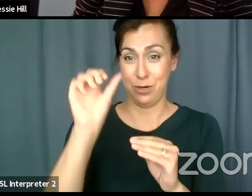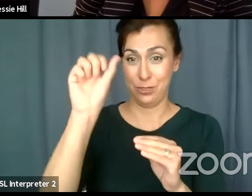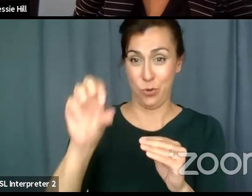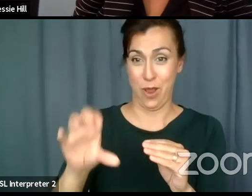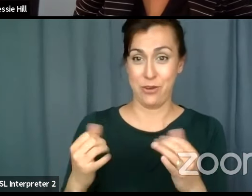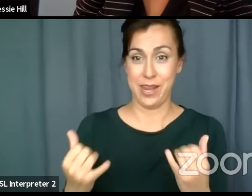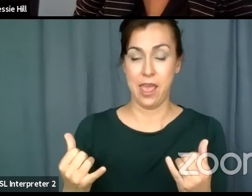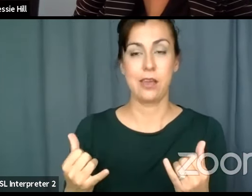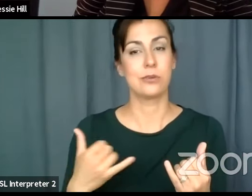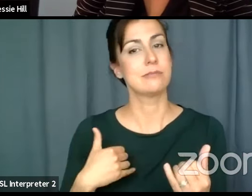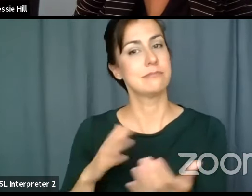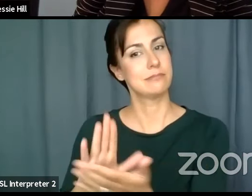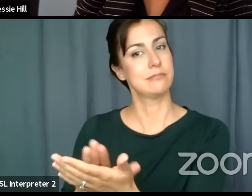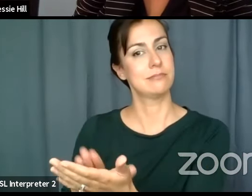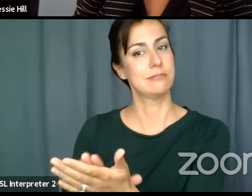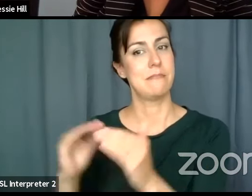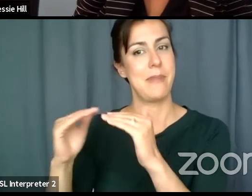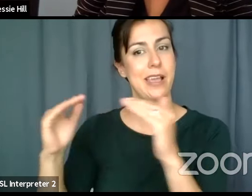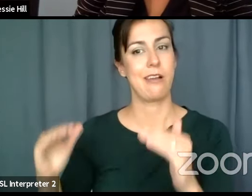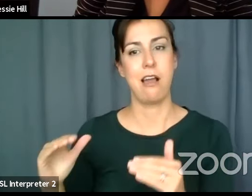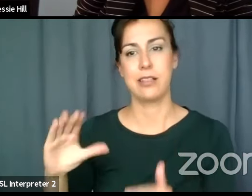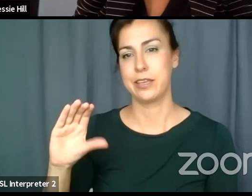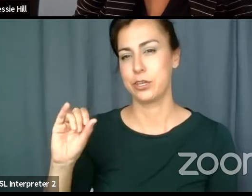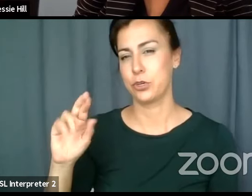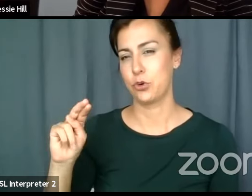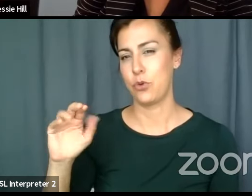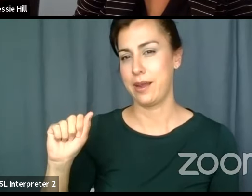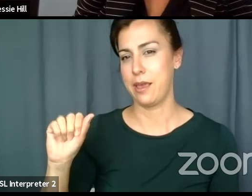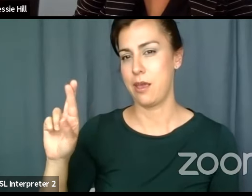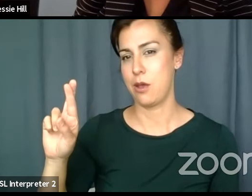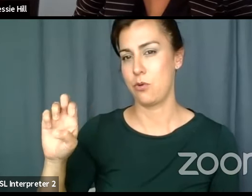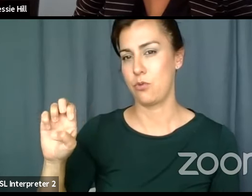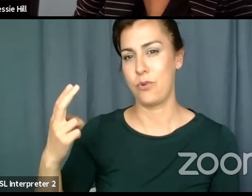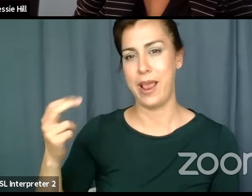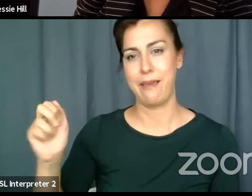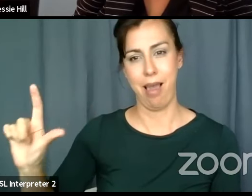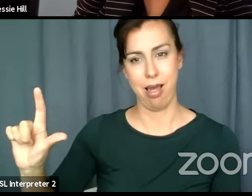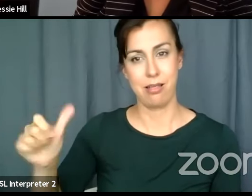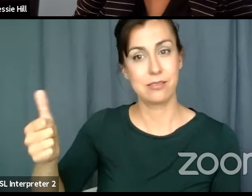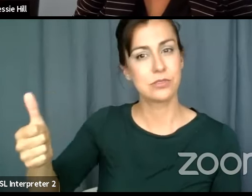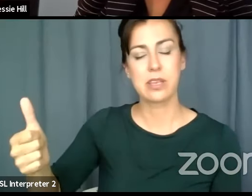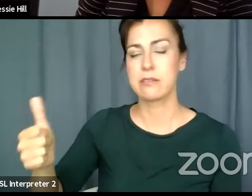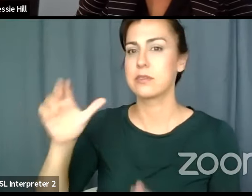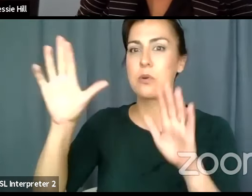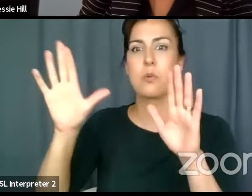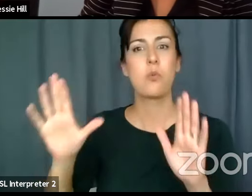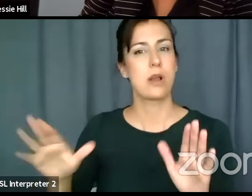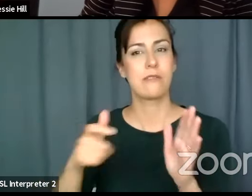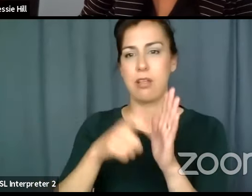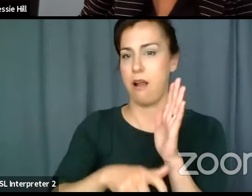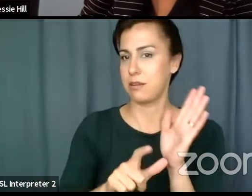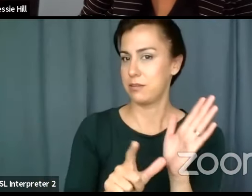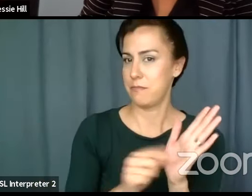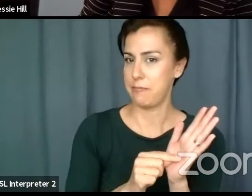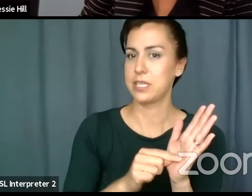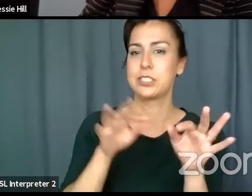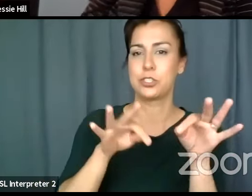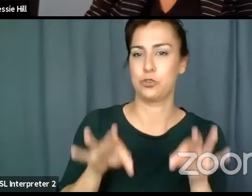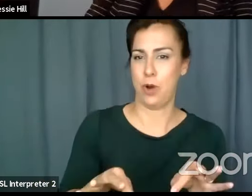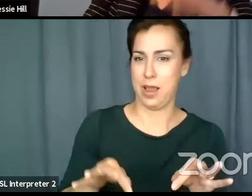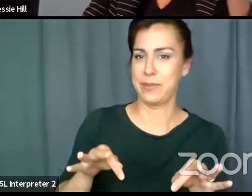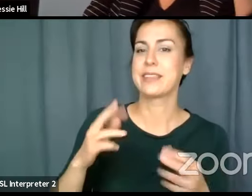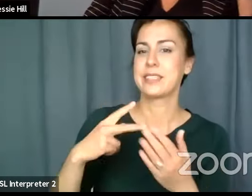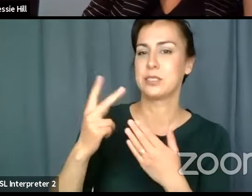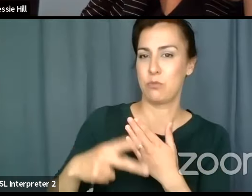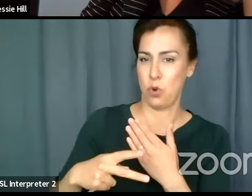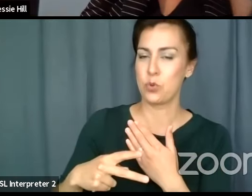my former colleague, Corinna Rahal, who did a wonderful article on this particular program. And so I'm citing and using some